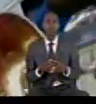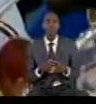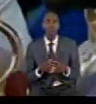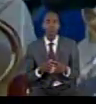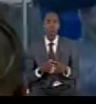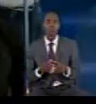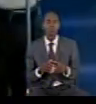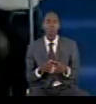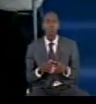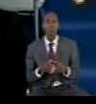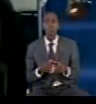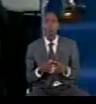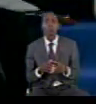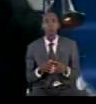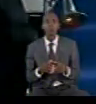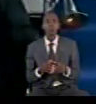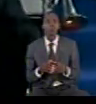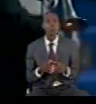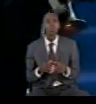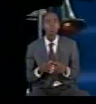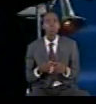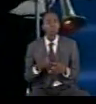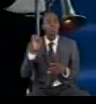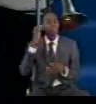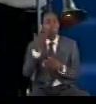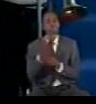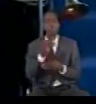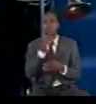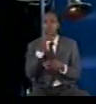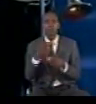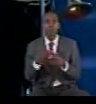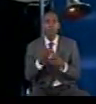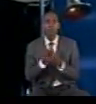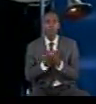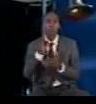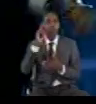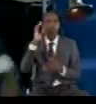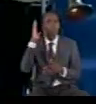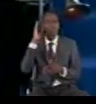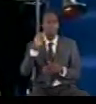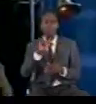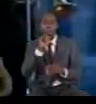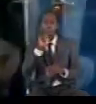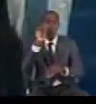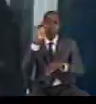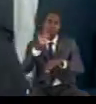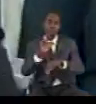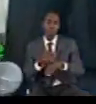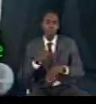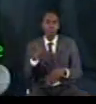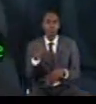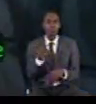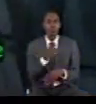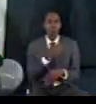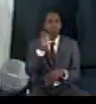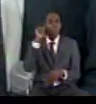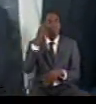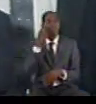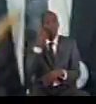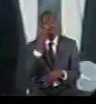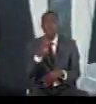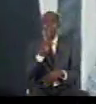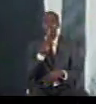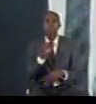up. His hands are not short that he cannot reach to you. His eyes are